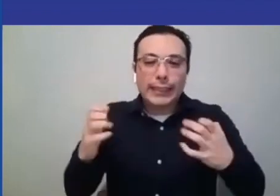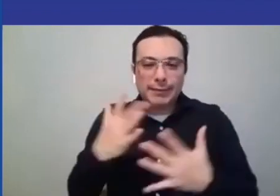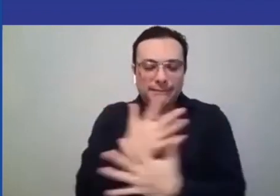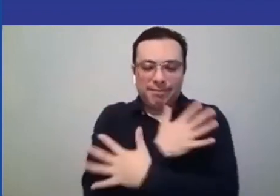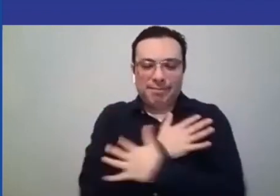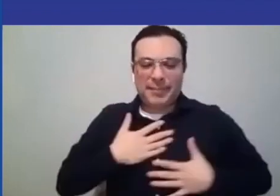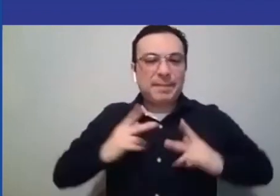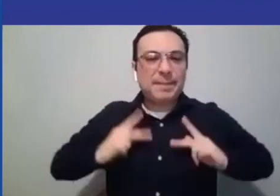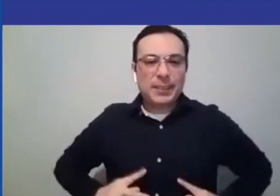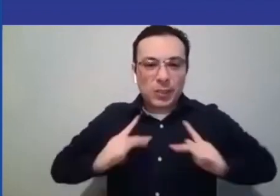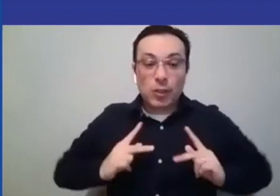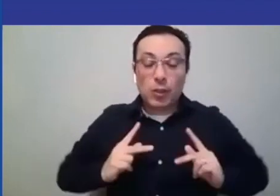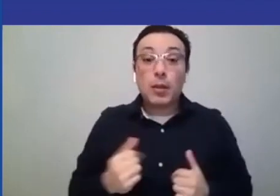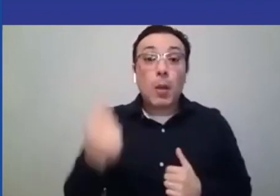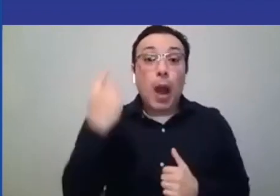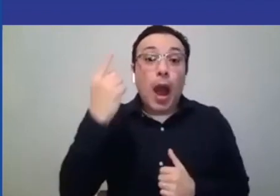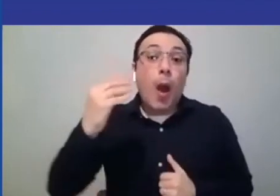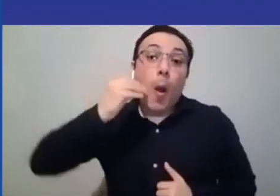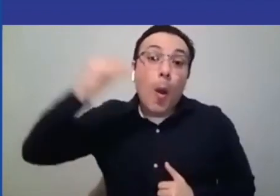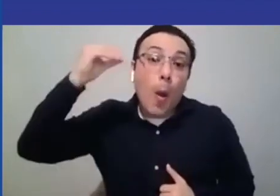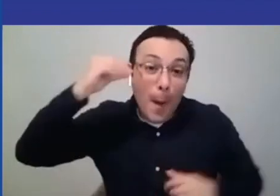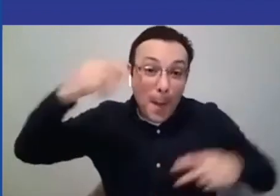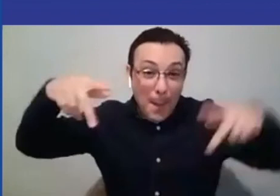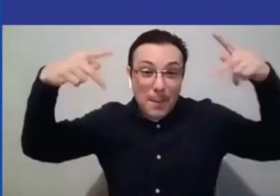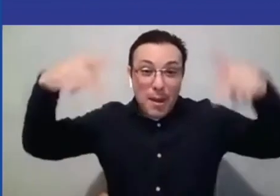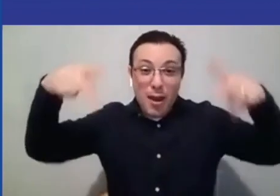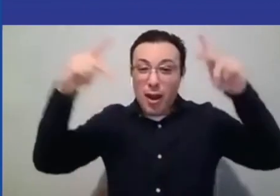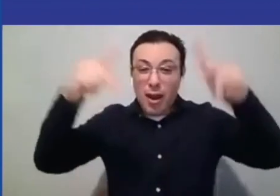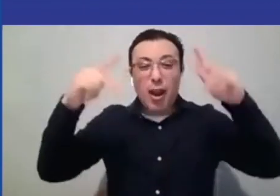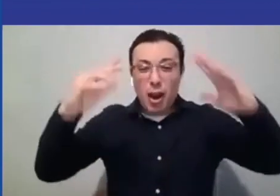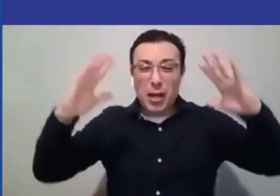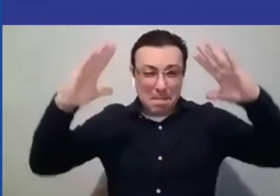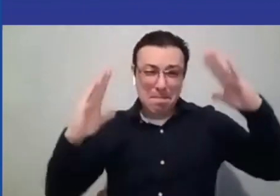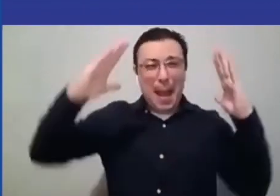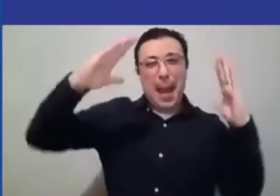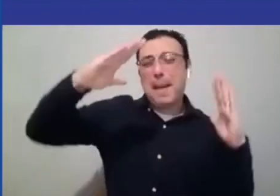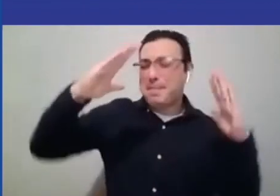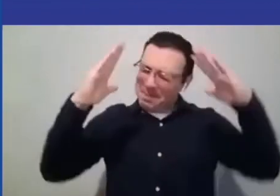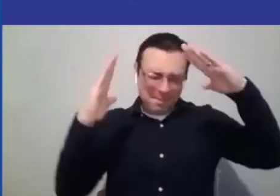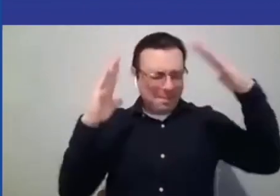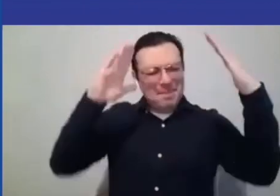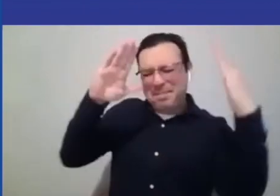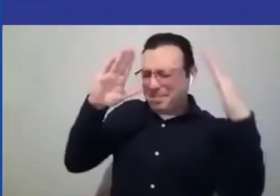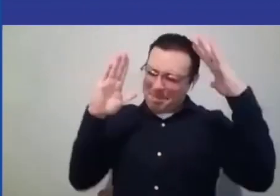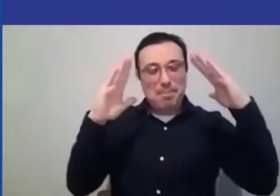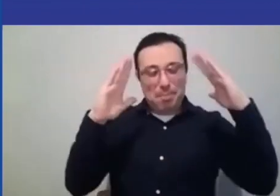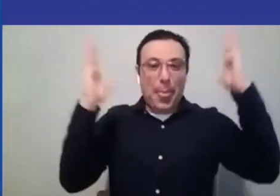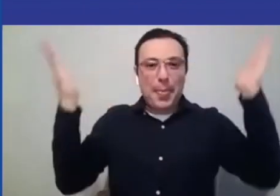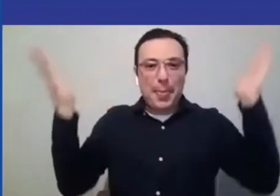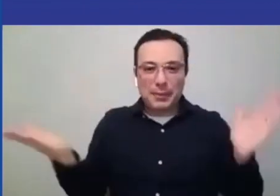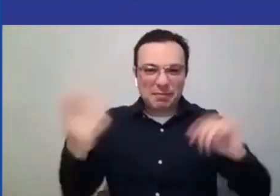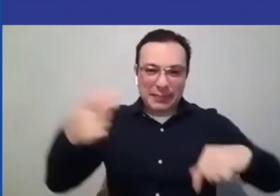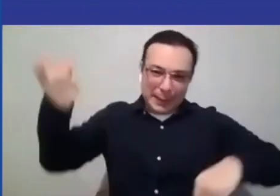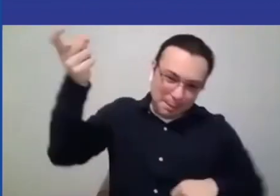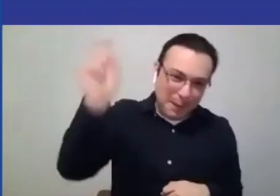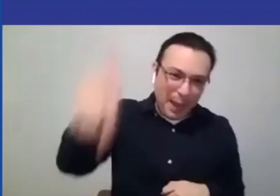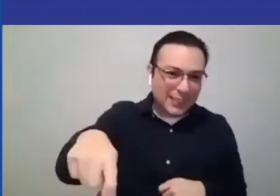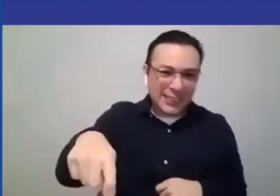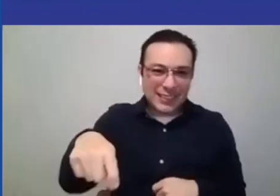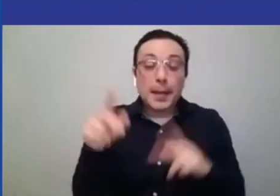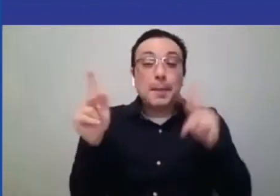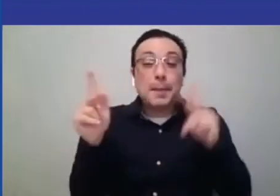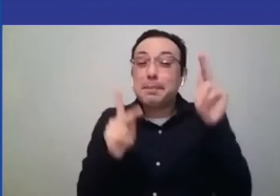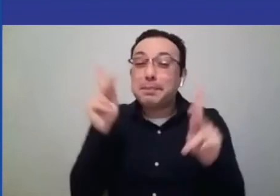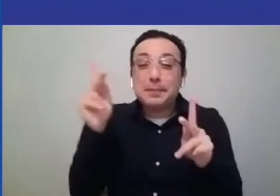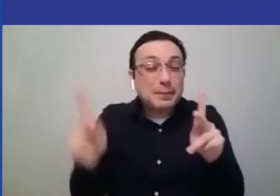body. And I want to have a raging house party. And I want, be able to have people